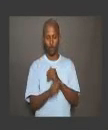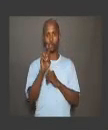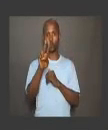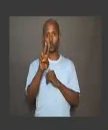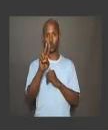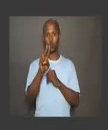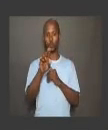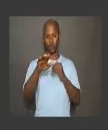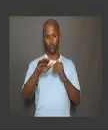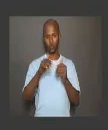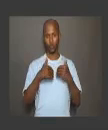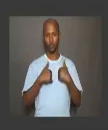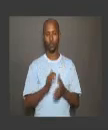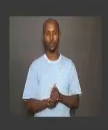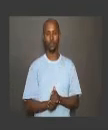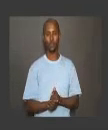2.